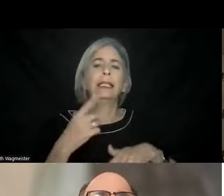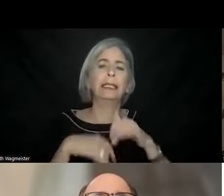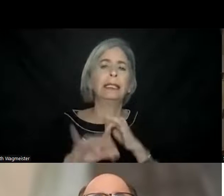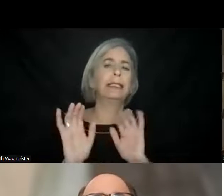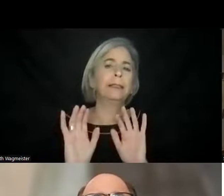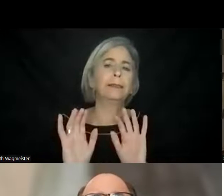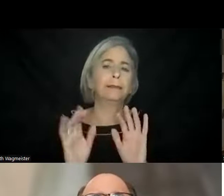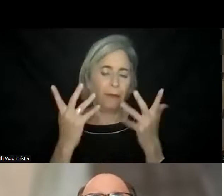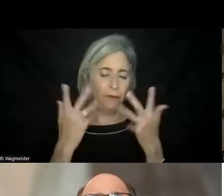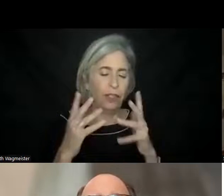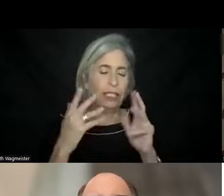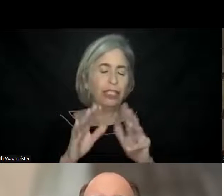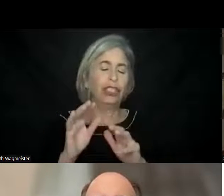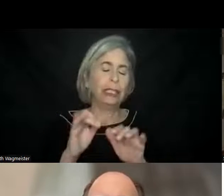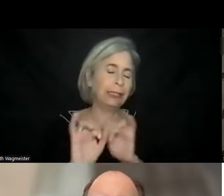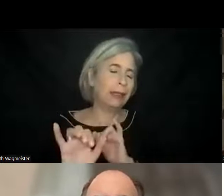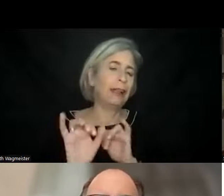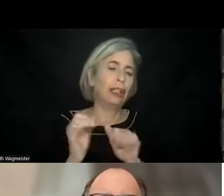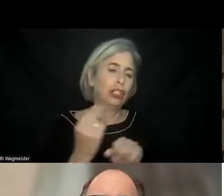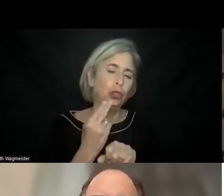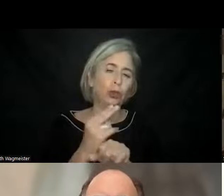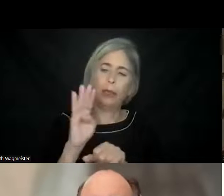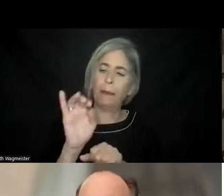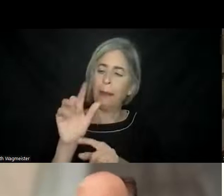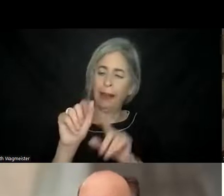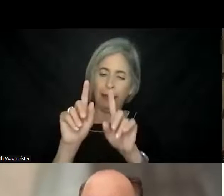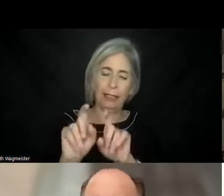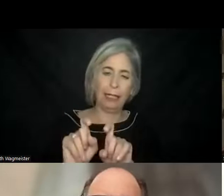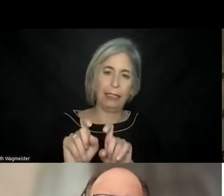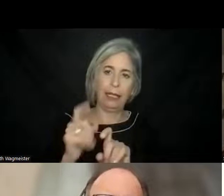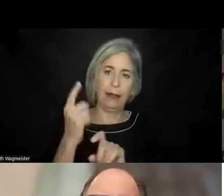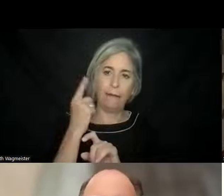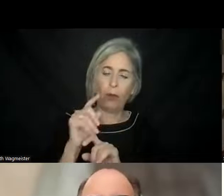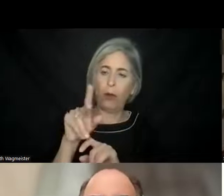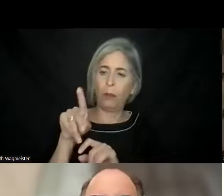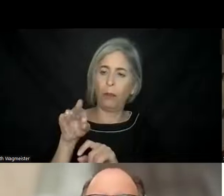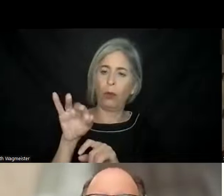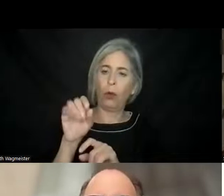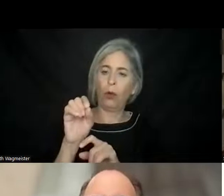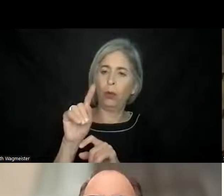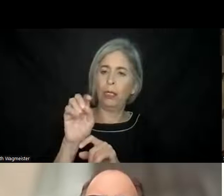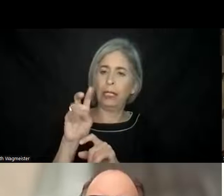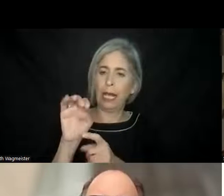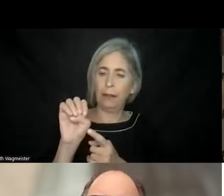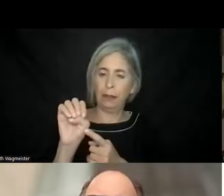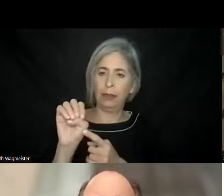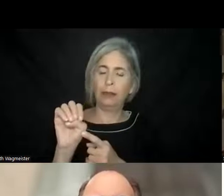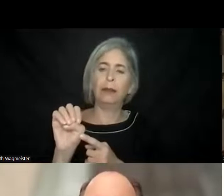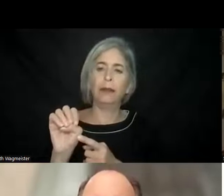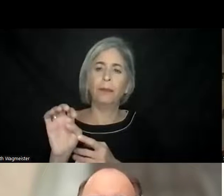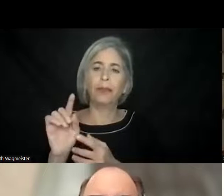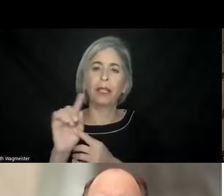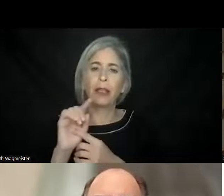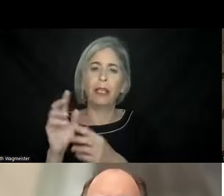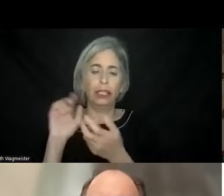The student is just finishing some usability testing of low fidelity prototypes. So we're starting shaping the